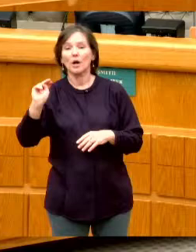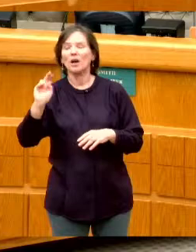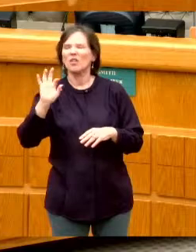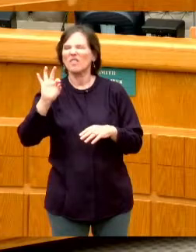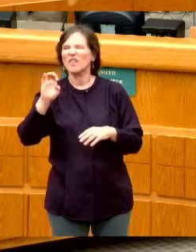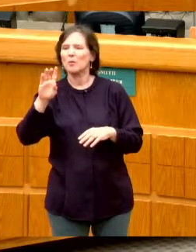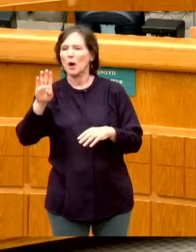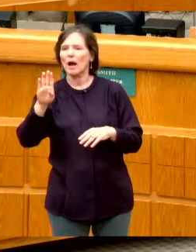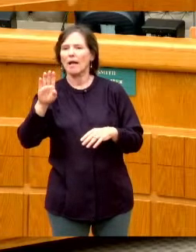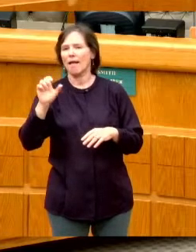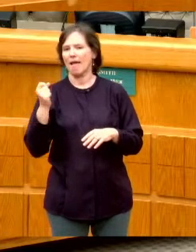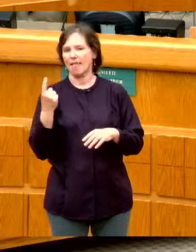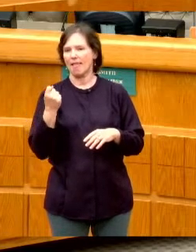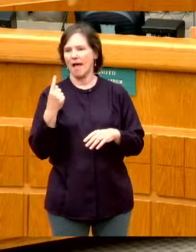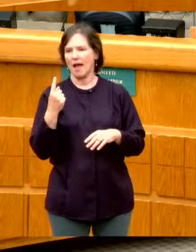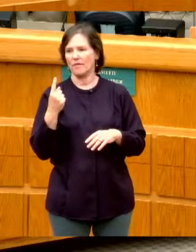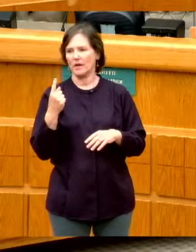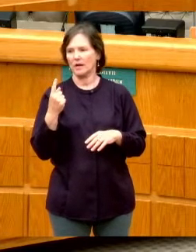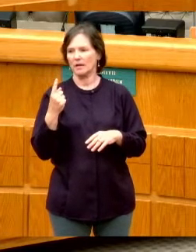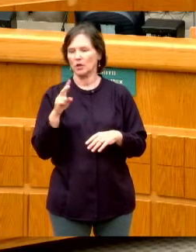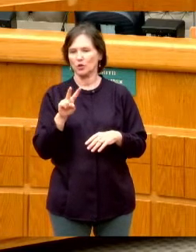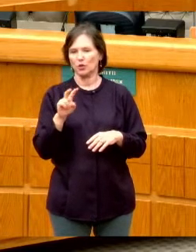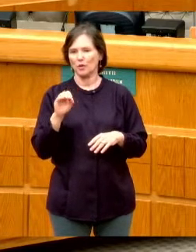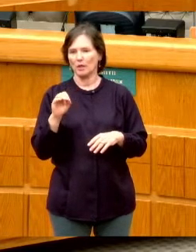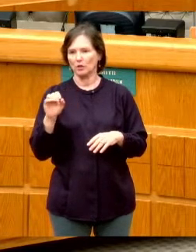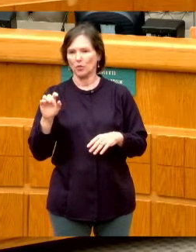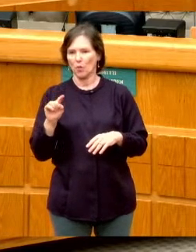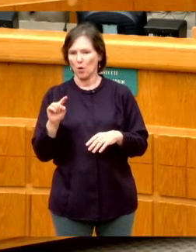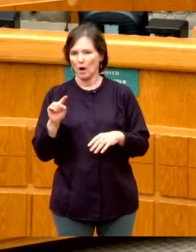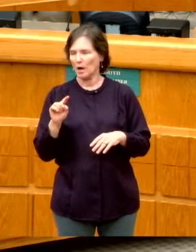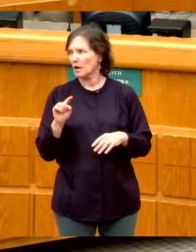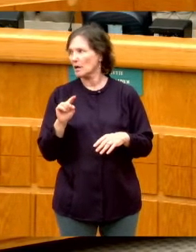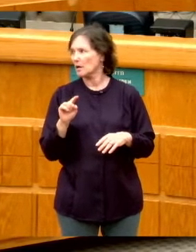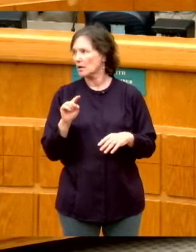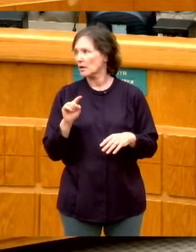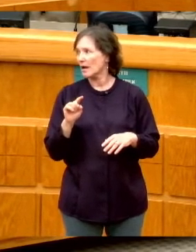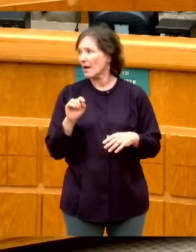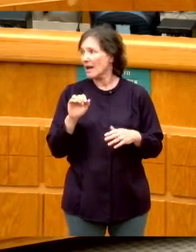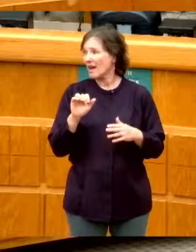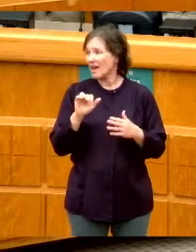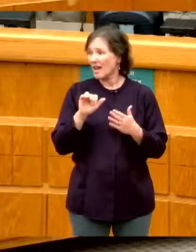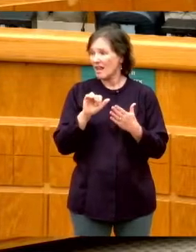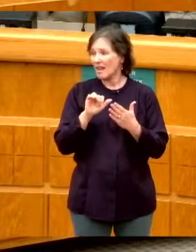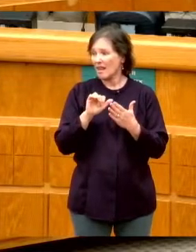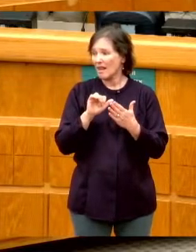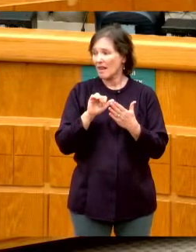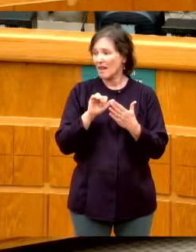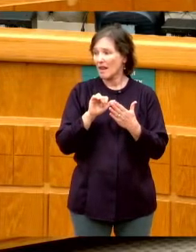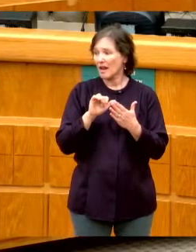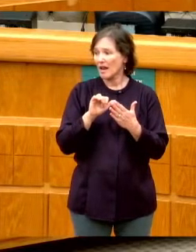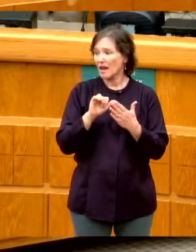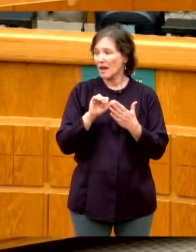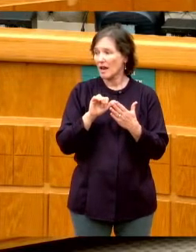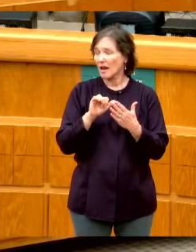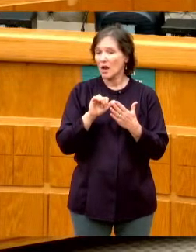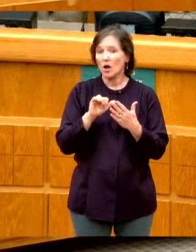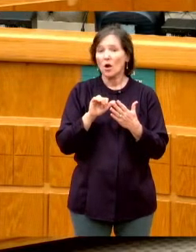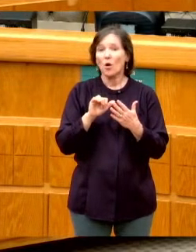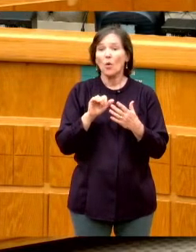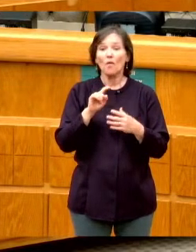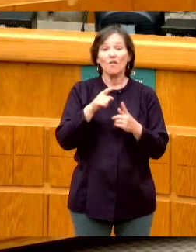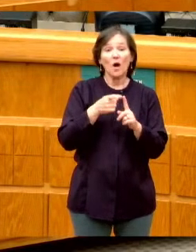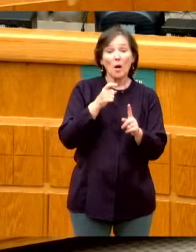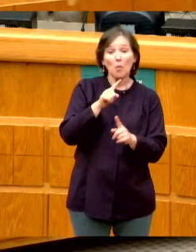11th, 2001 to February 17th, that 143 up to 73 cases per